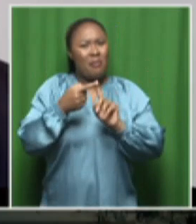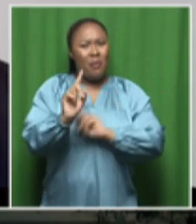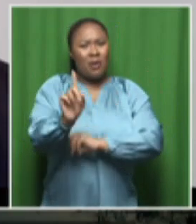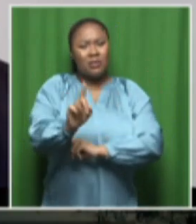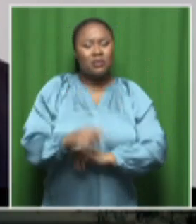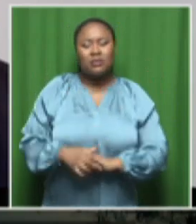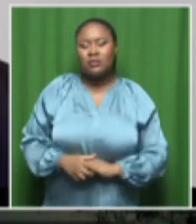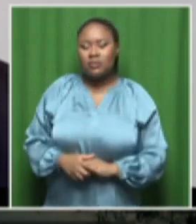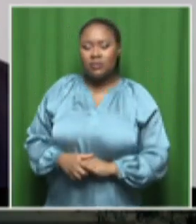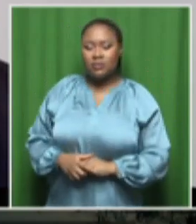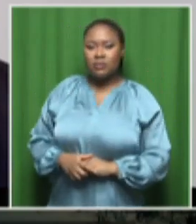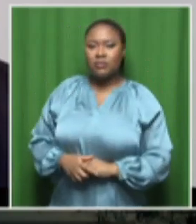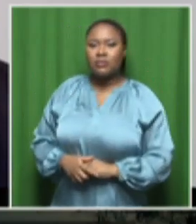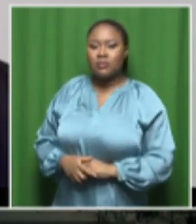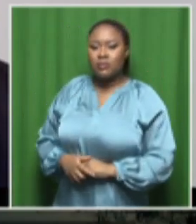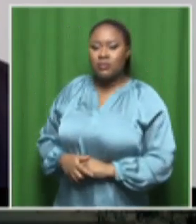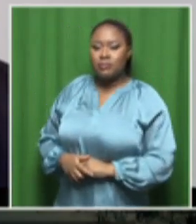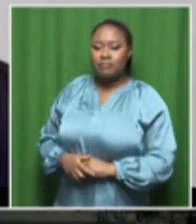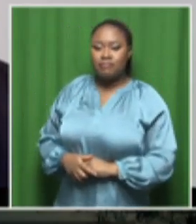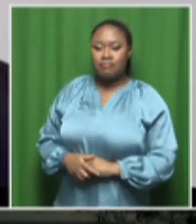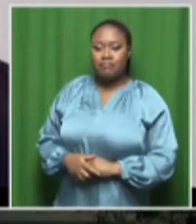its entirety?